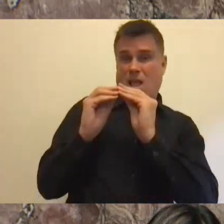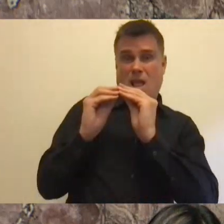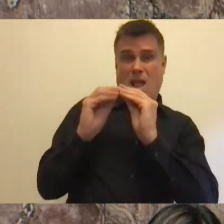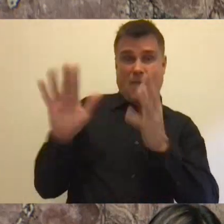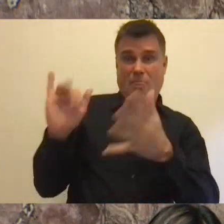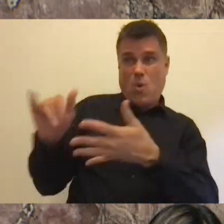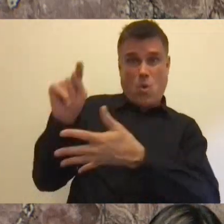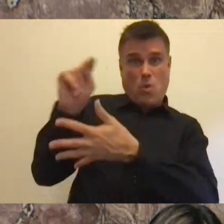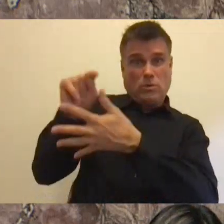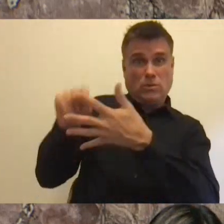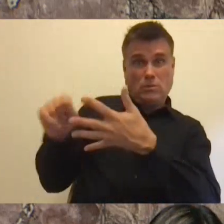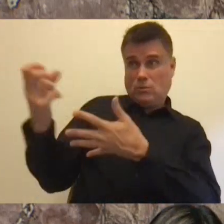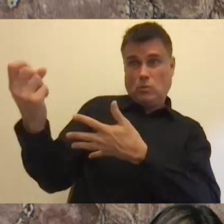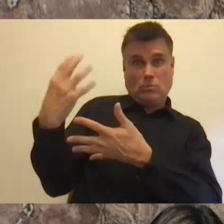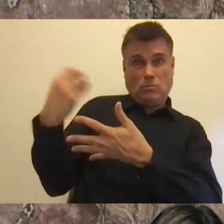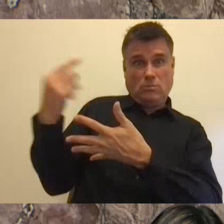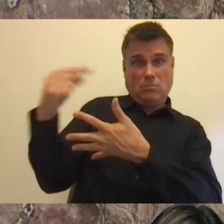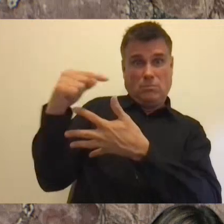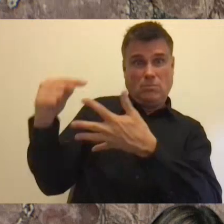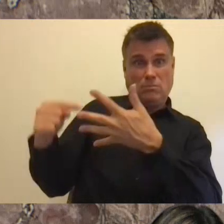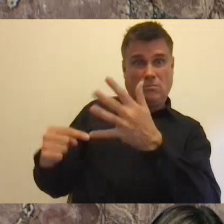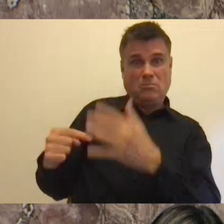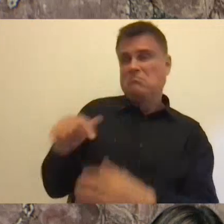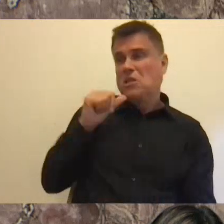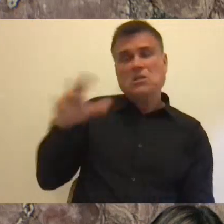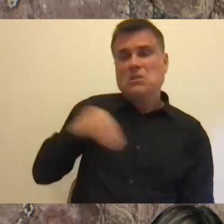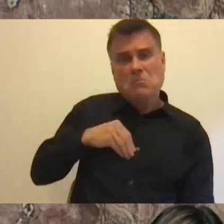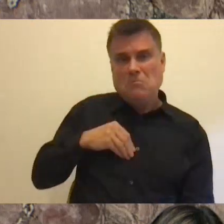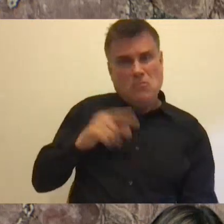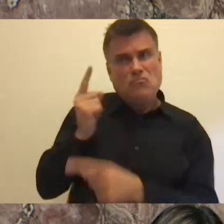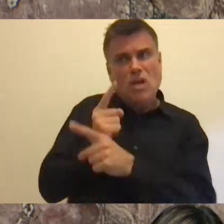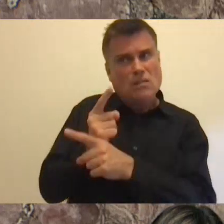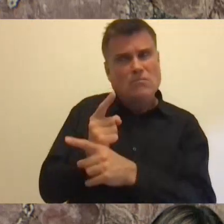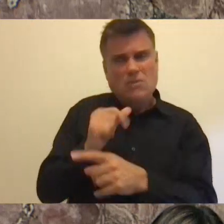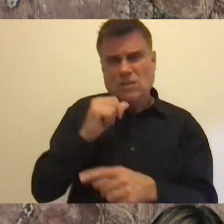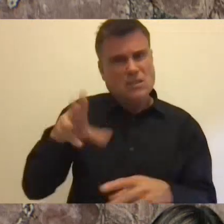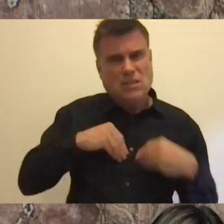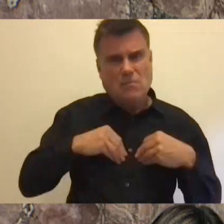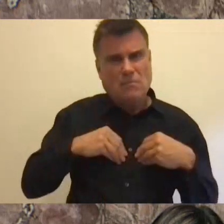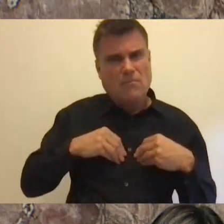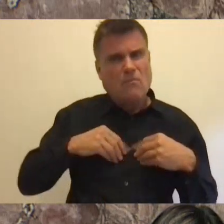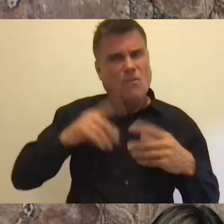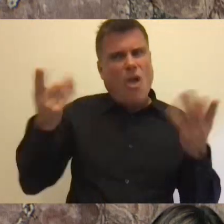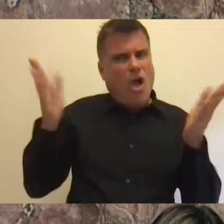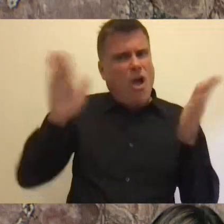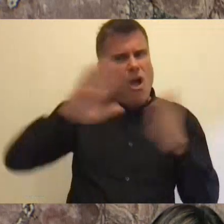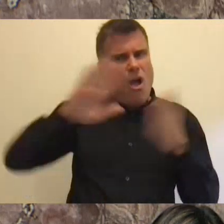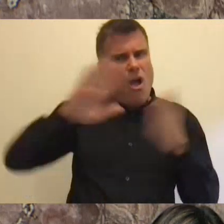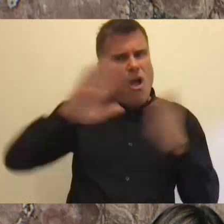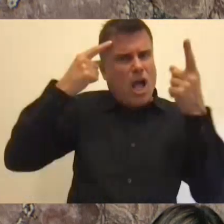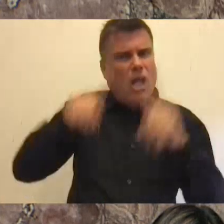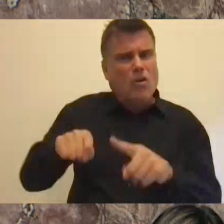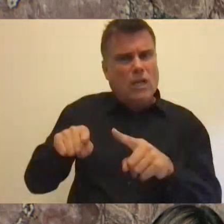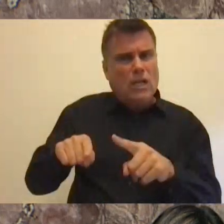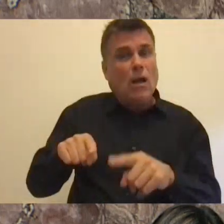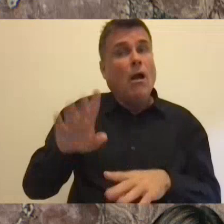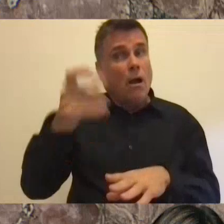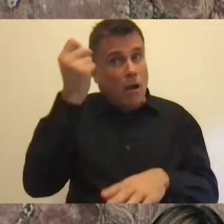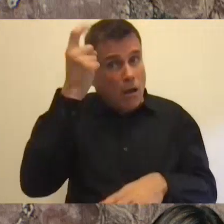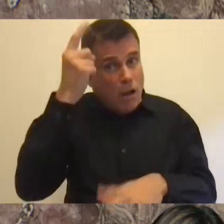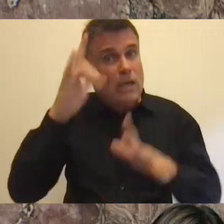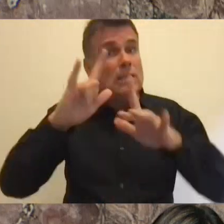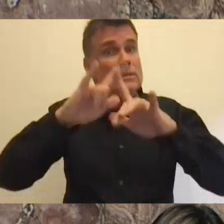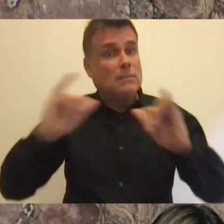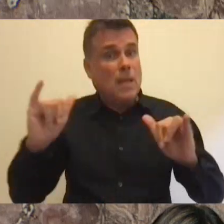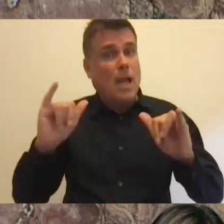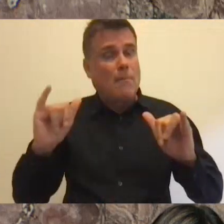in this House would agree with that. At the same time, there are processes and protocols in place for